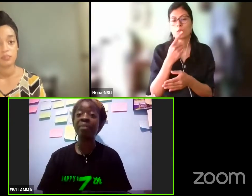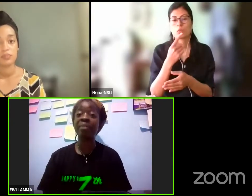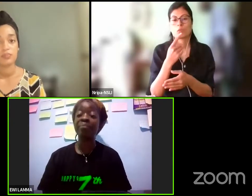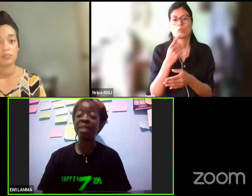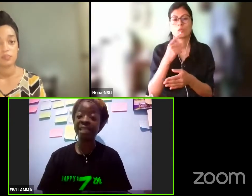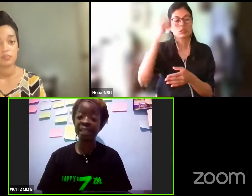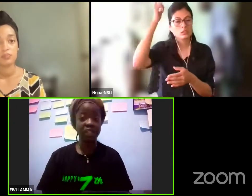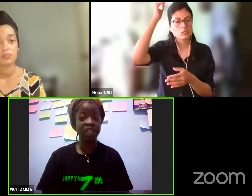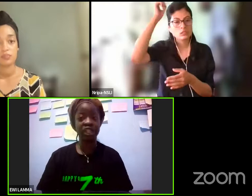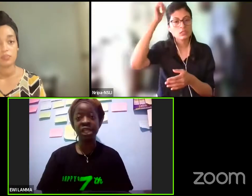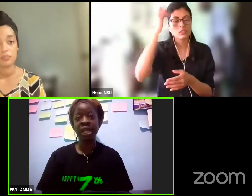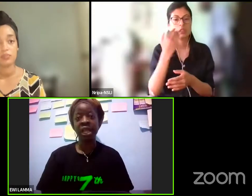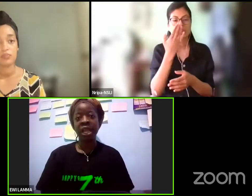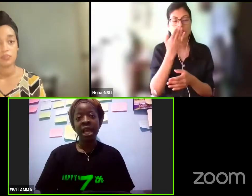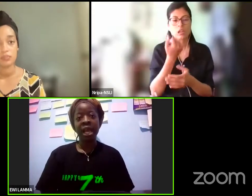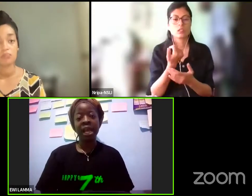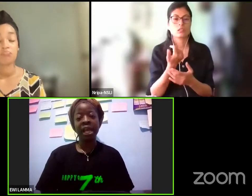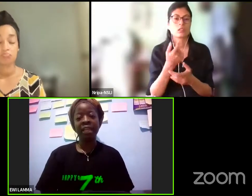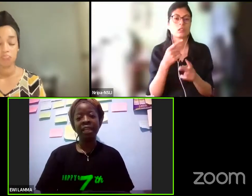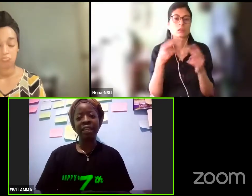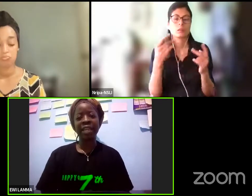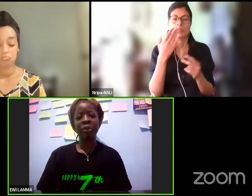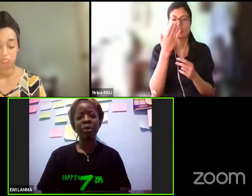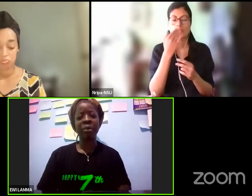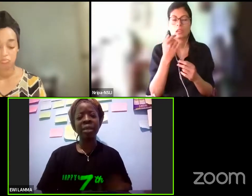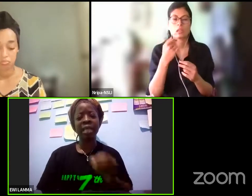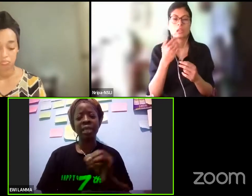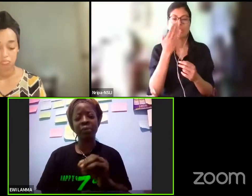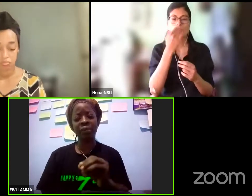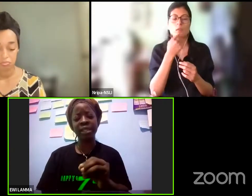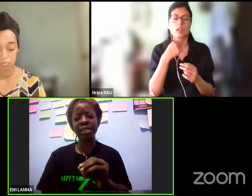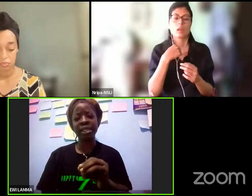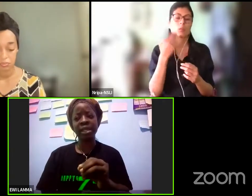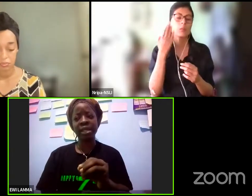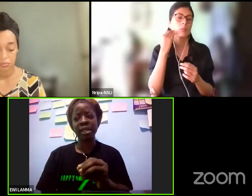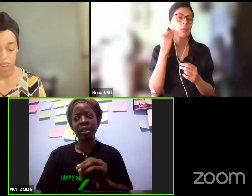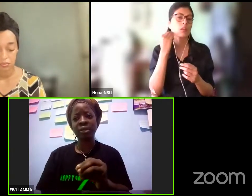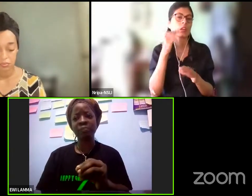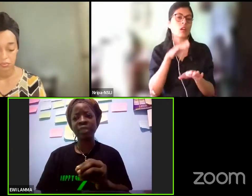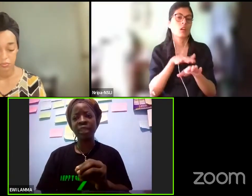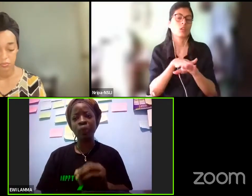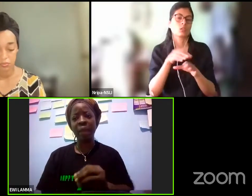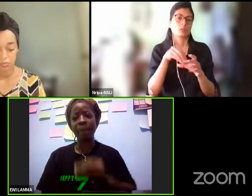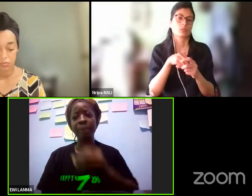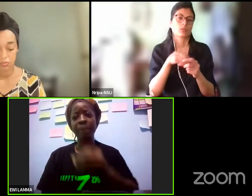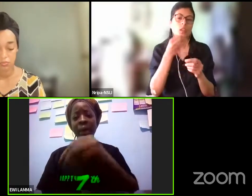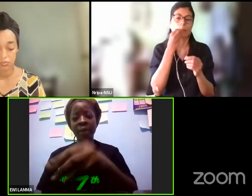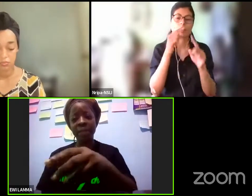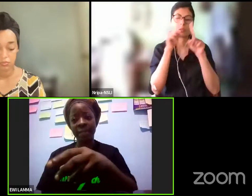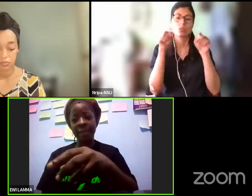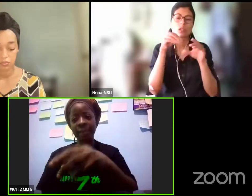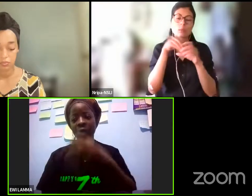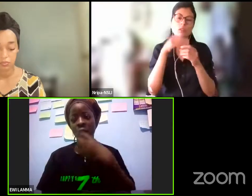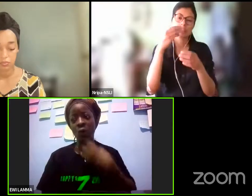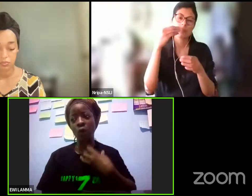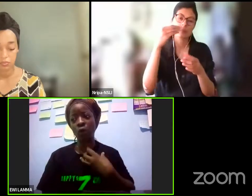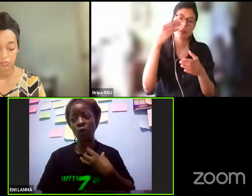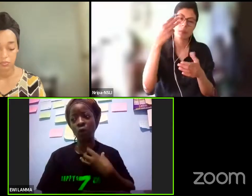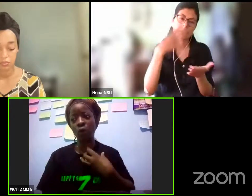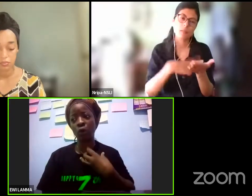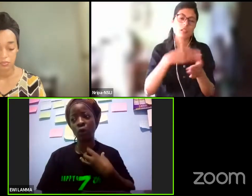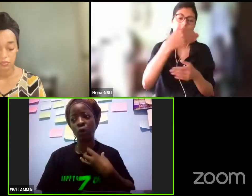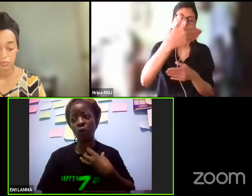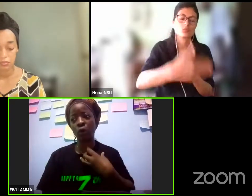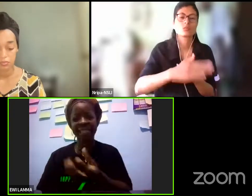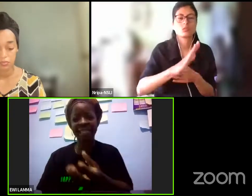given them a place in the kitchen. And now going in with something to empower them or